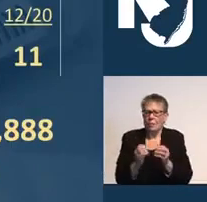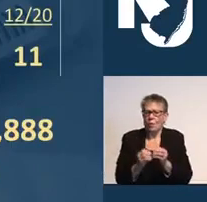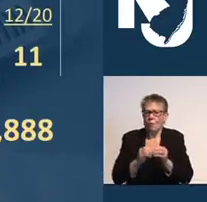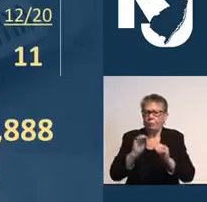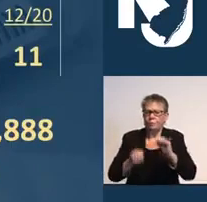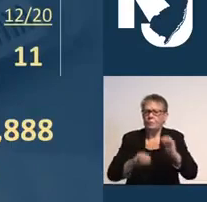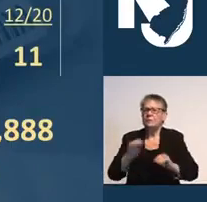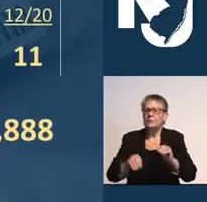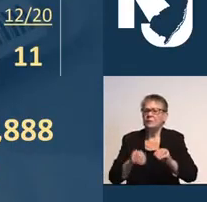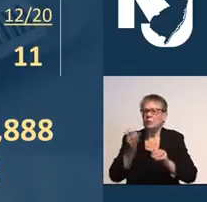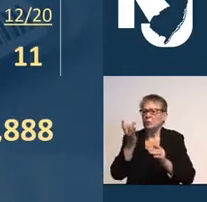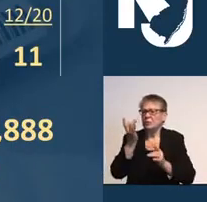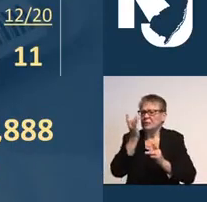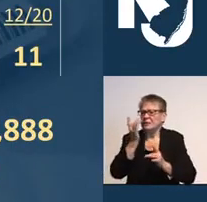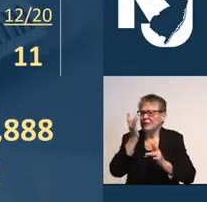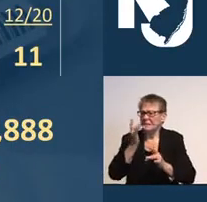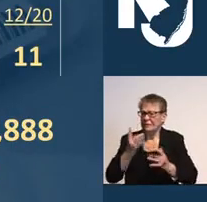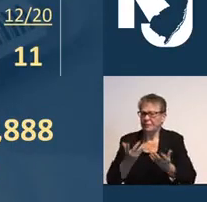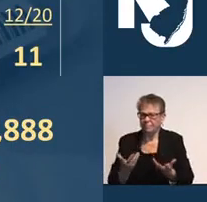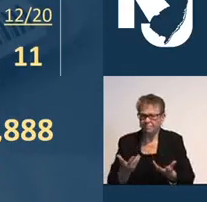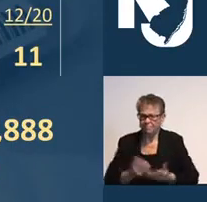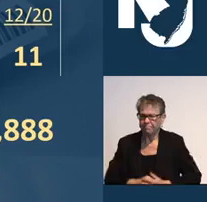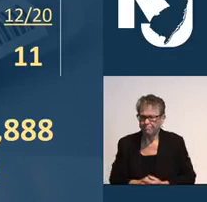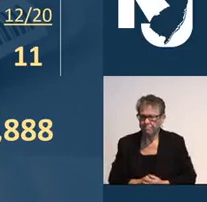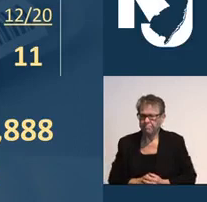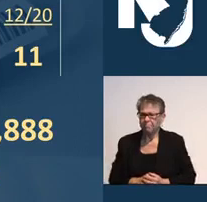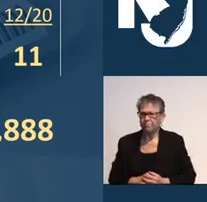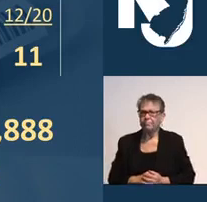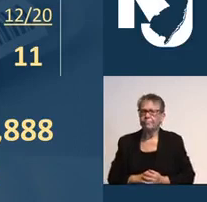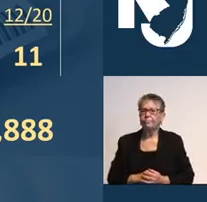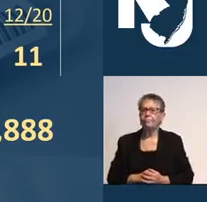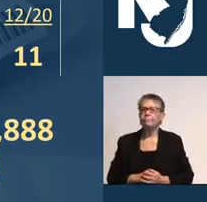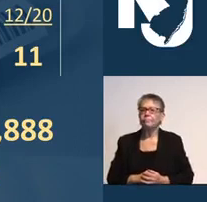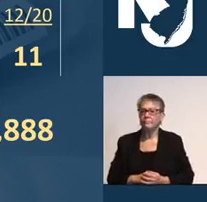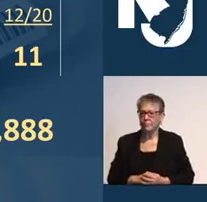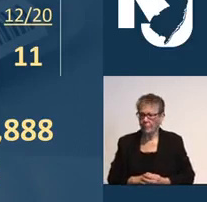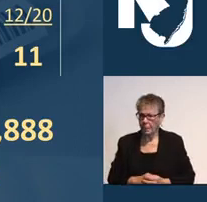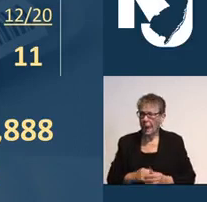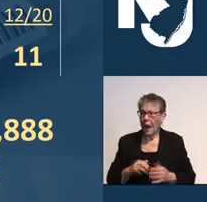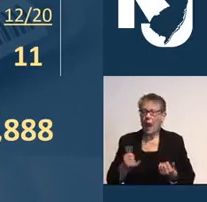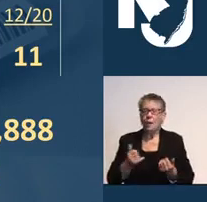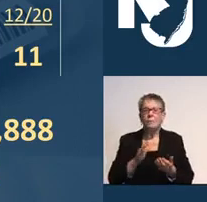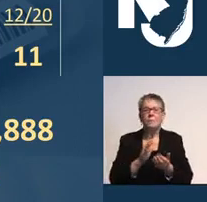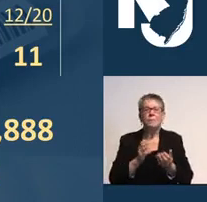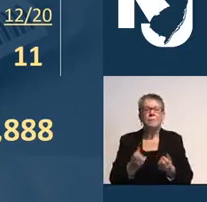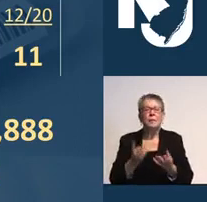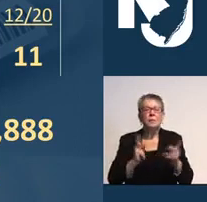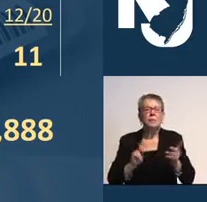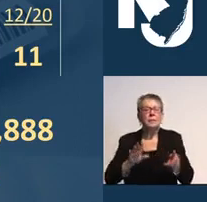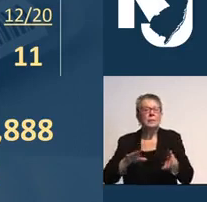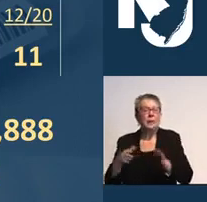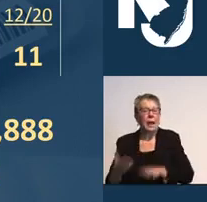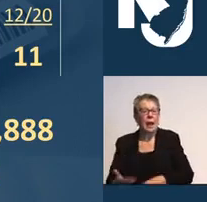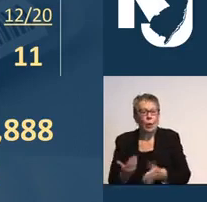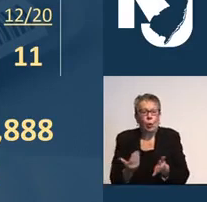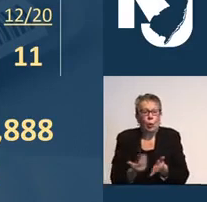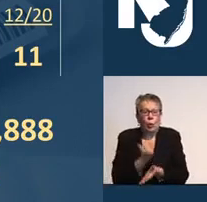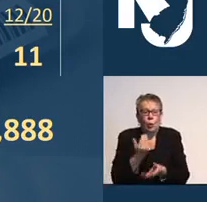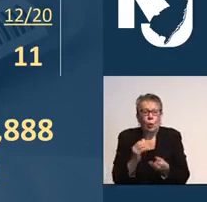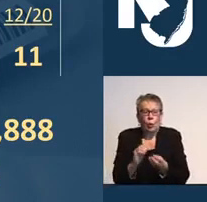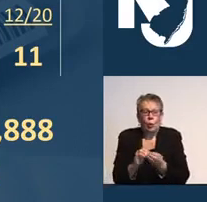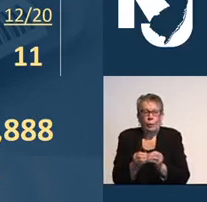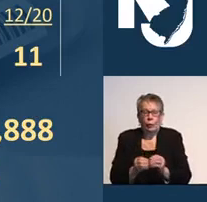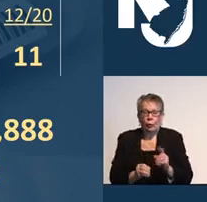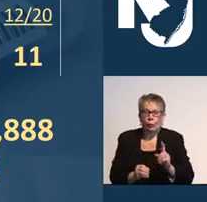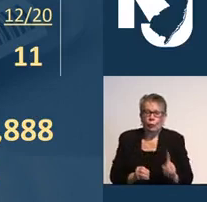present today's newly confirmed COVID-related deaths, as well as an updated number as it relates to the